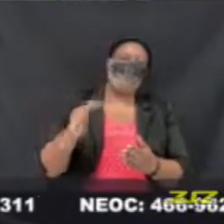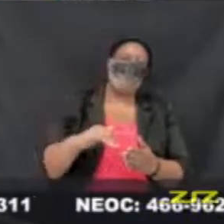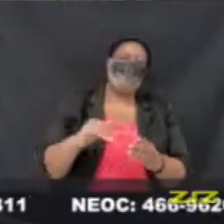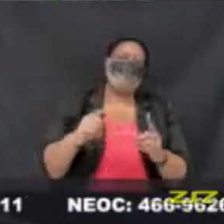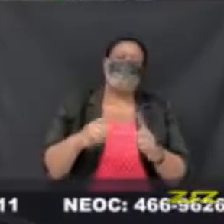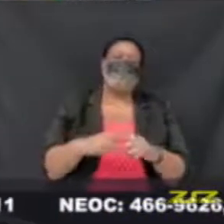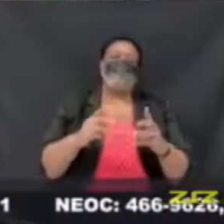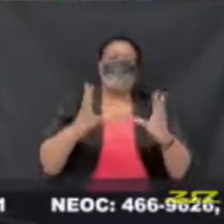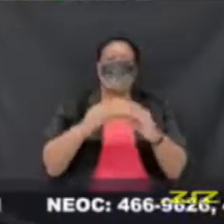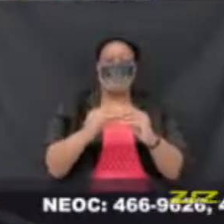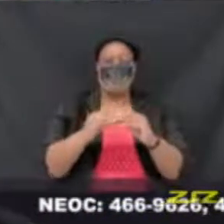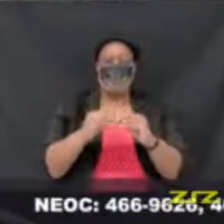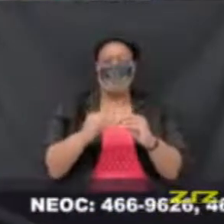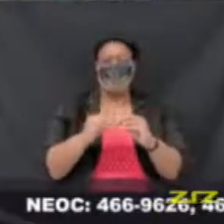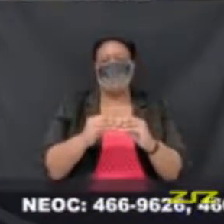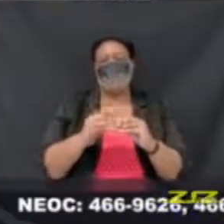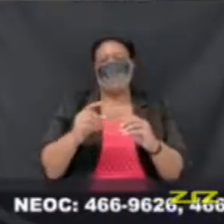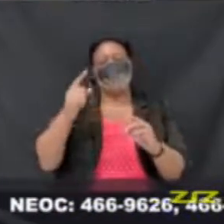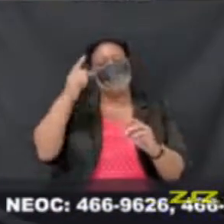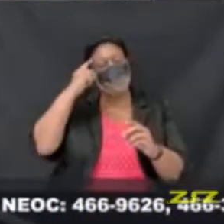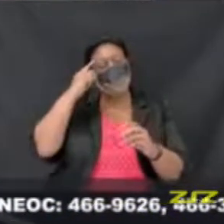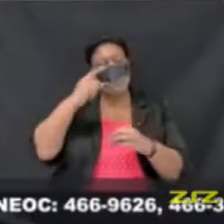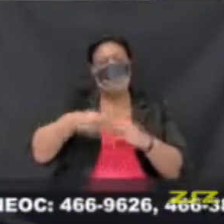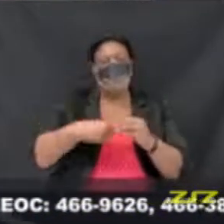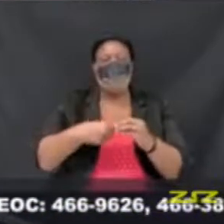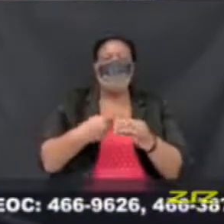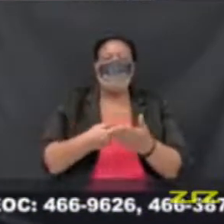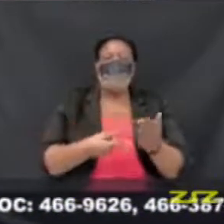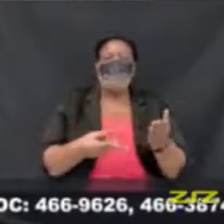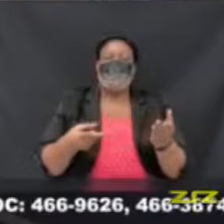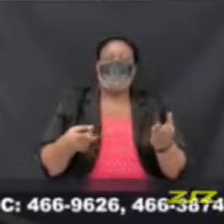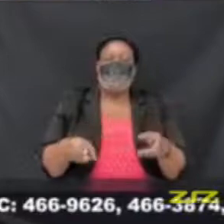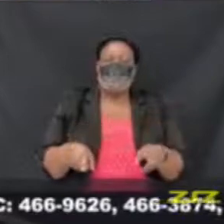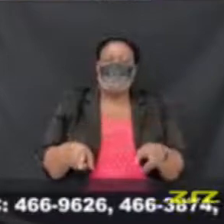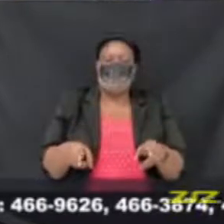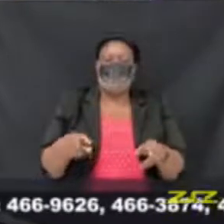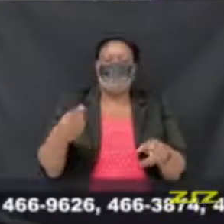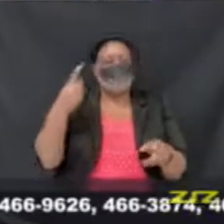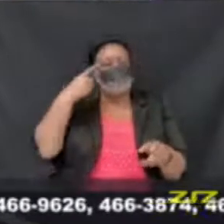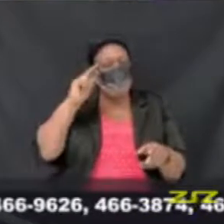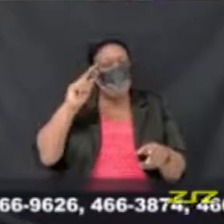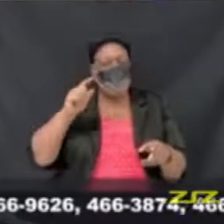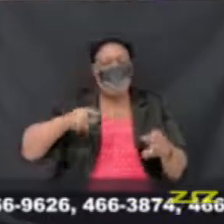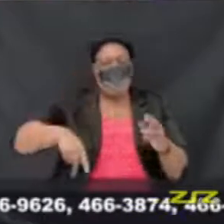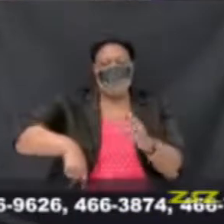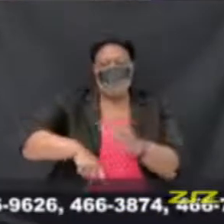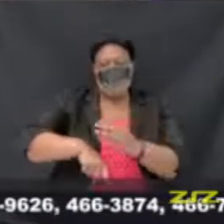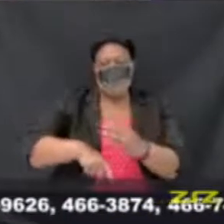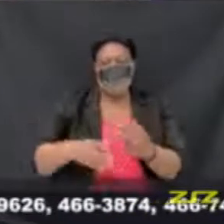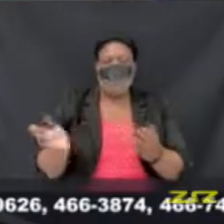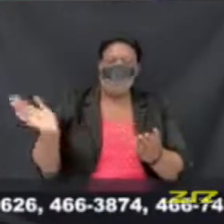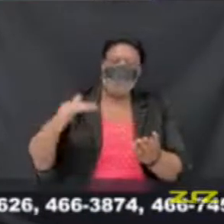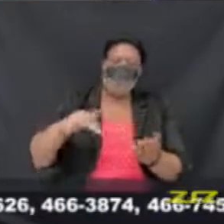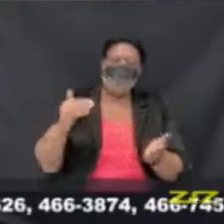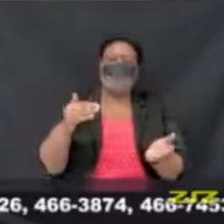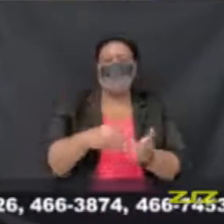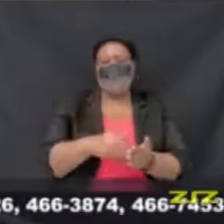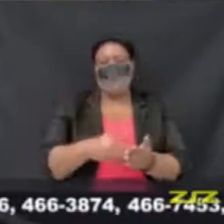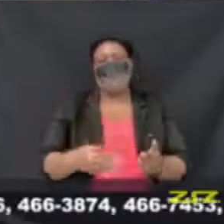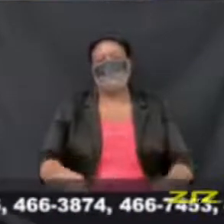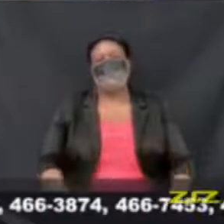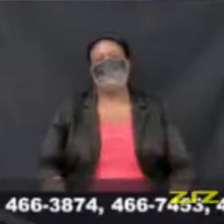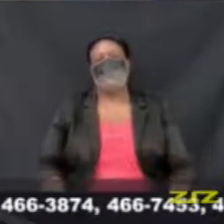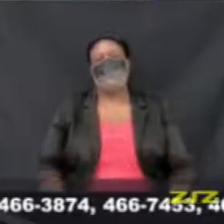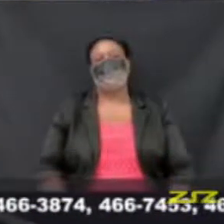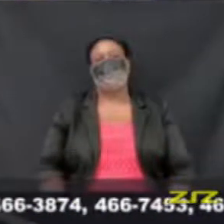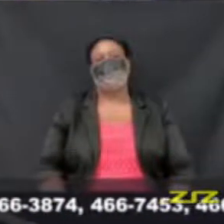Vincent Byron, Attorney General, Minister for Justice and Legal Affairs, and he's also the Chair of the Disaster Mitigation Council. Also the